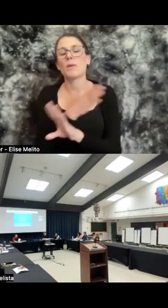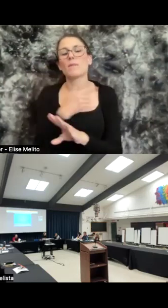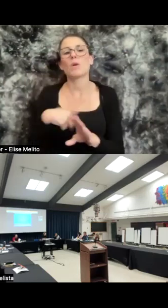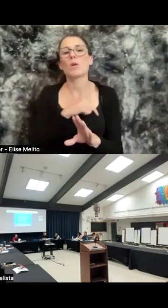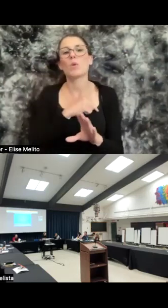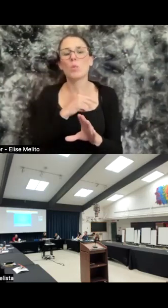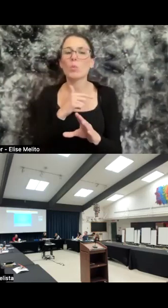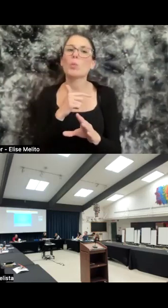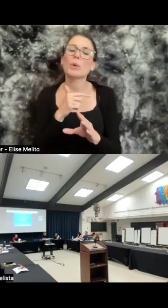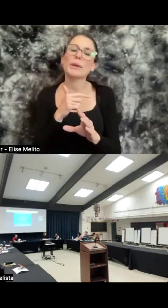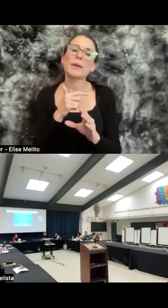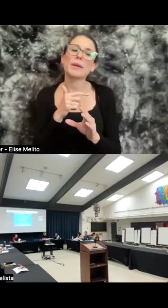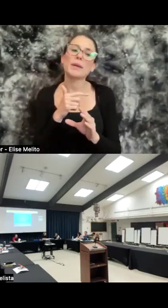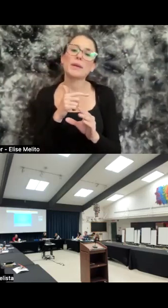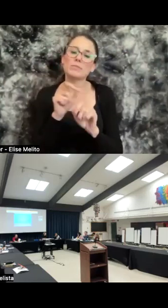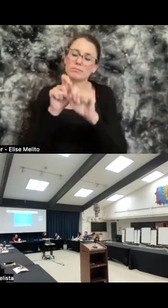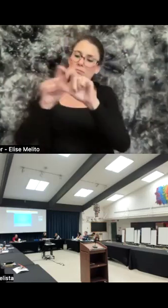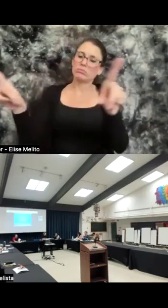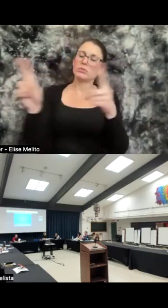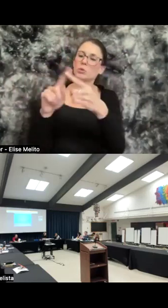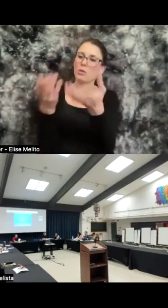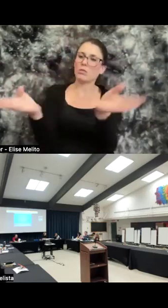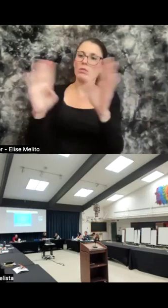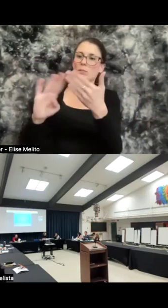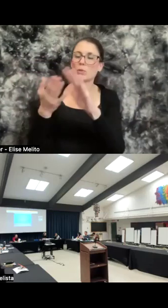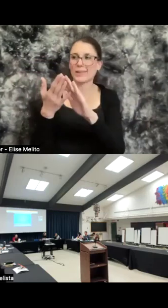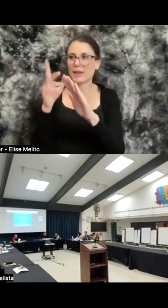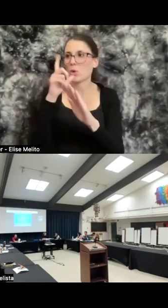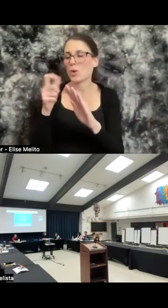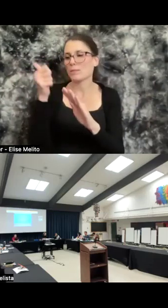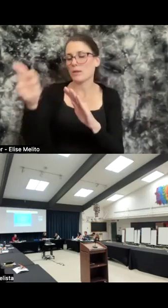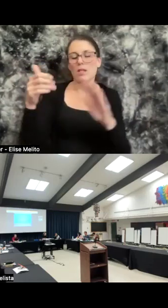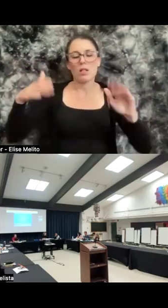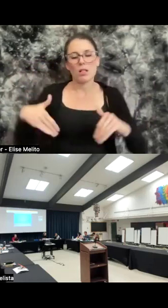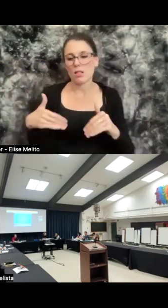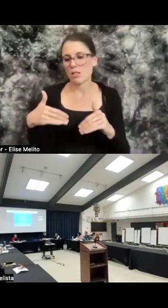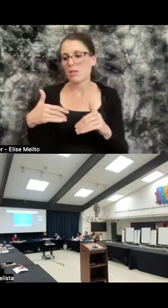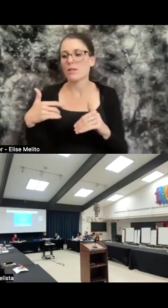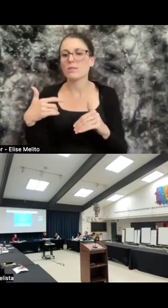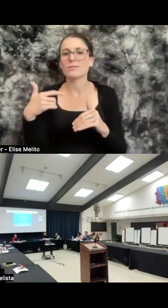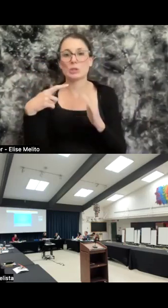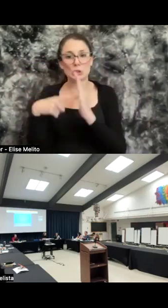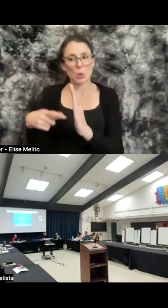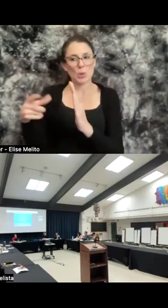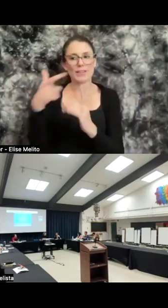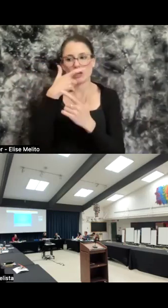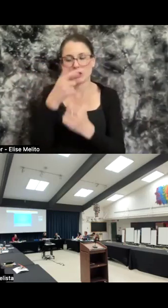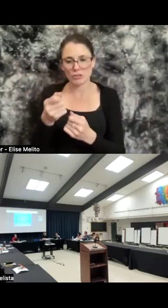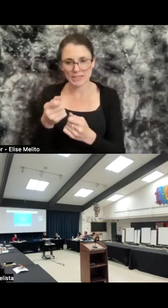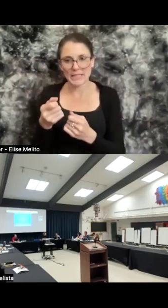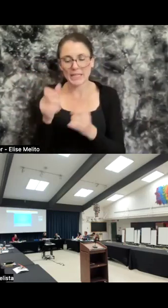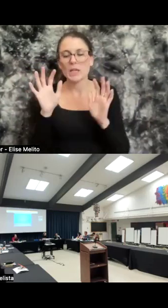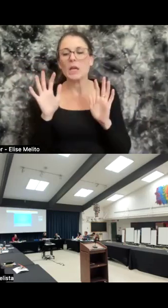the message community-wide to people that themselves have not yet expressed a specific interest, we're working